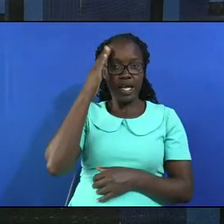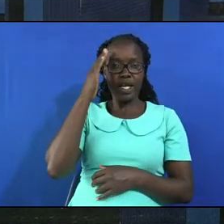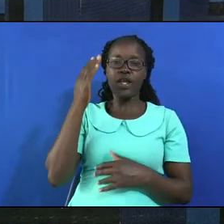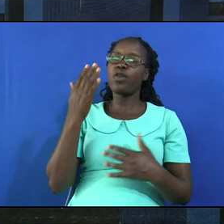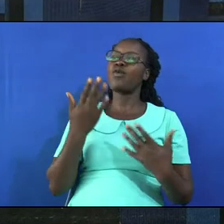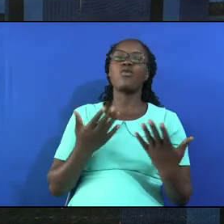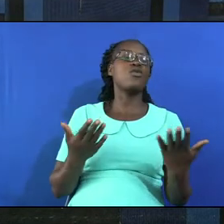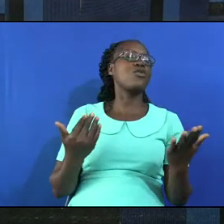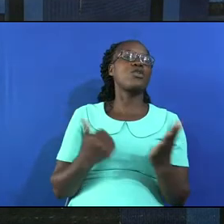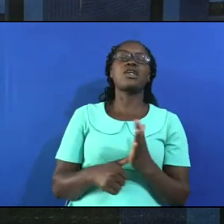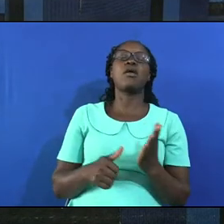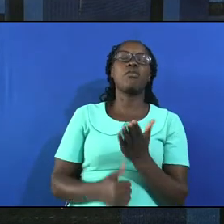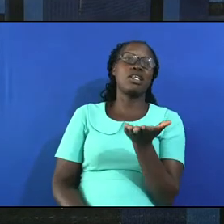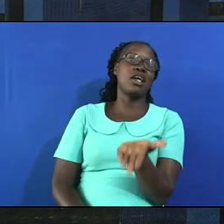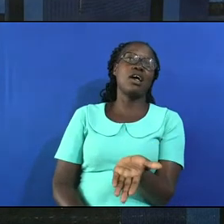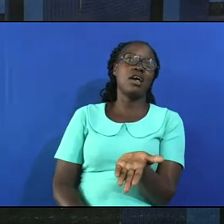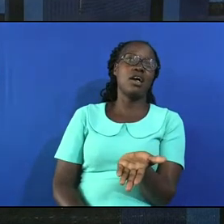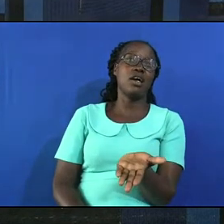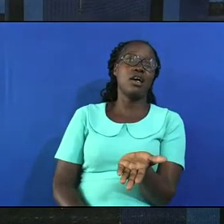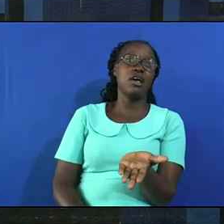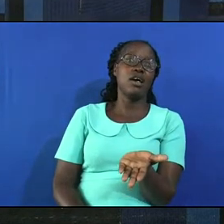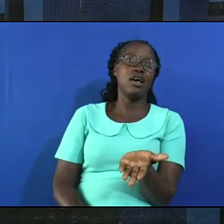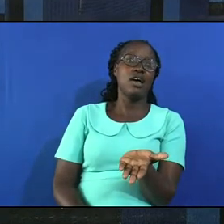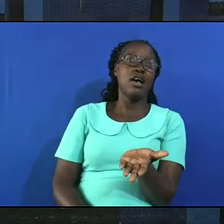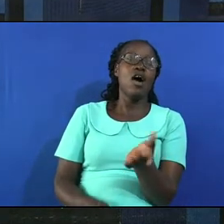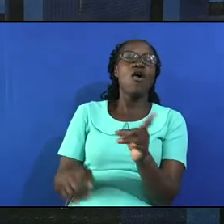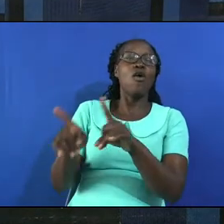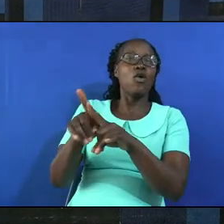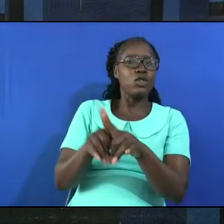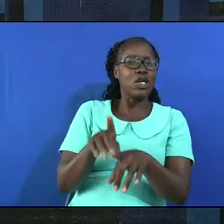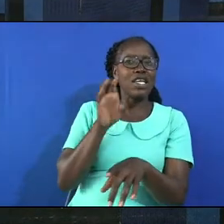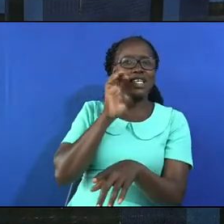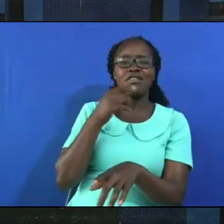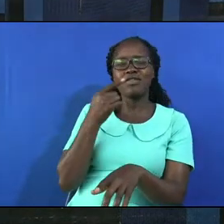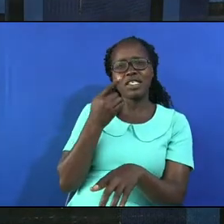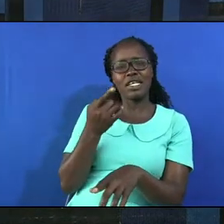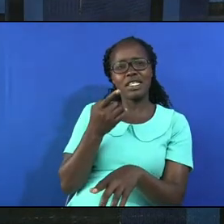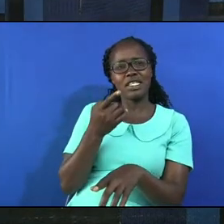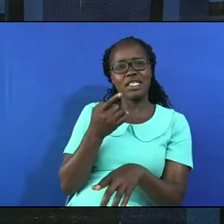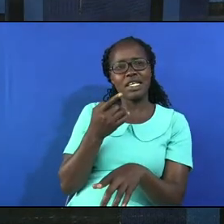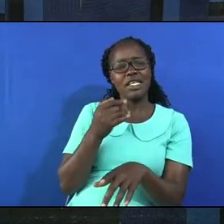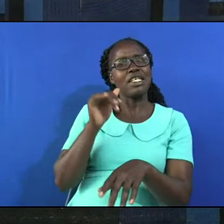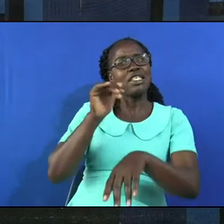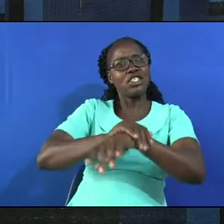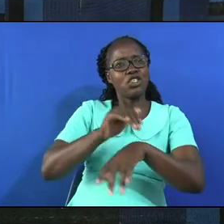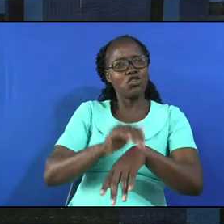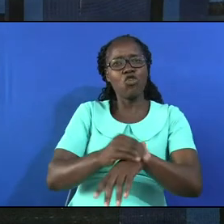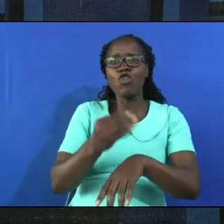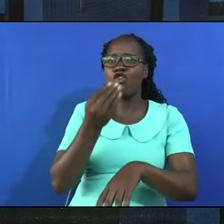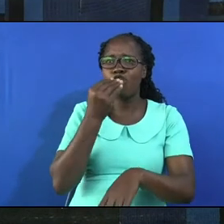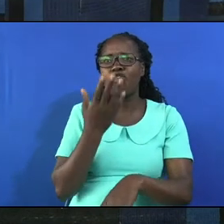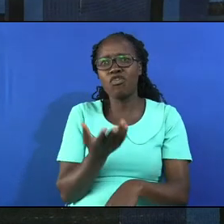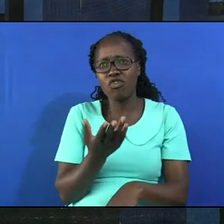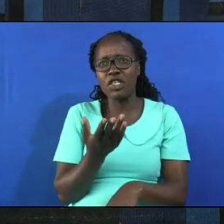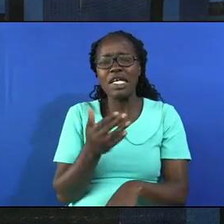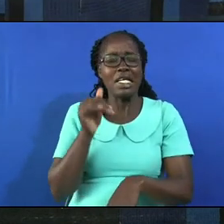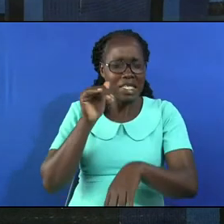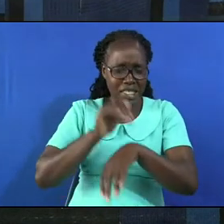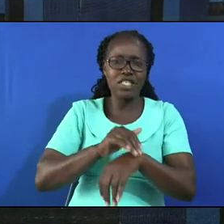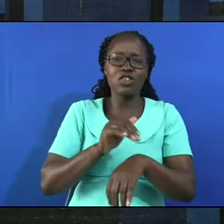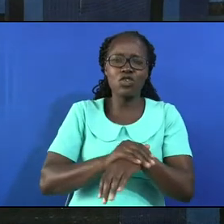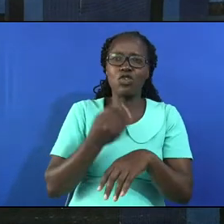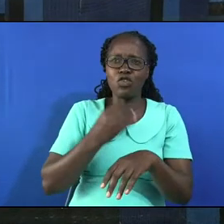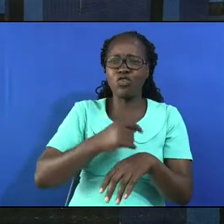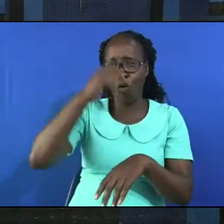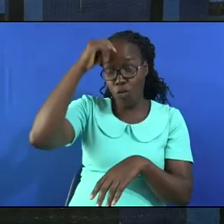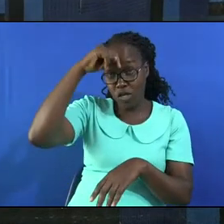we are in trouble. Even when Eve said, it is good for food, it is good